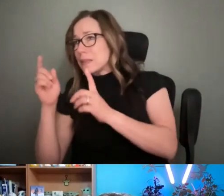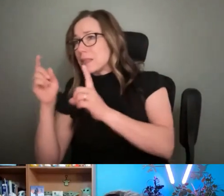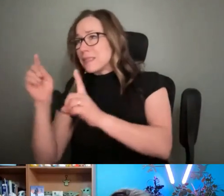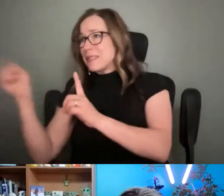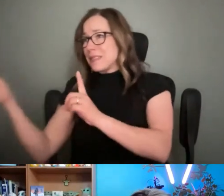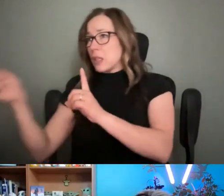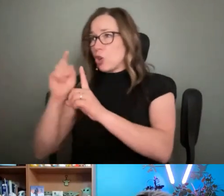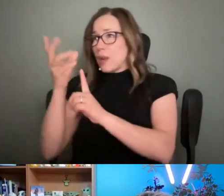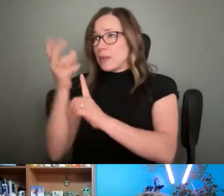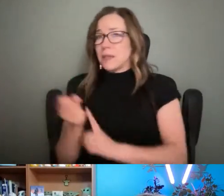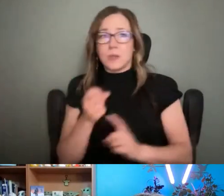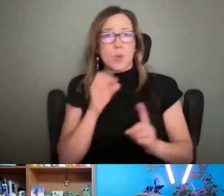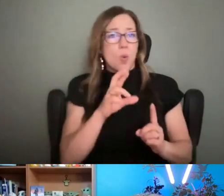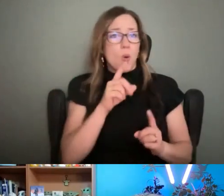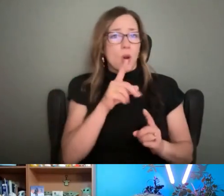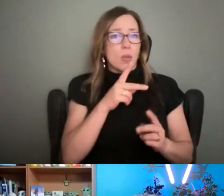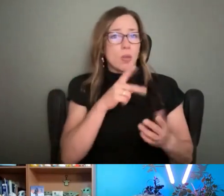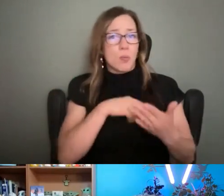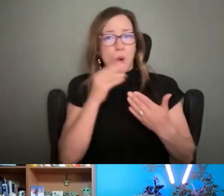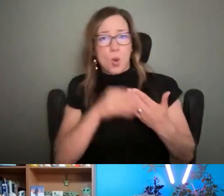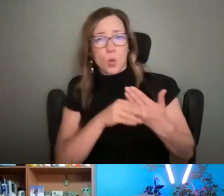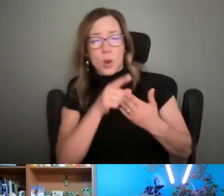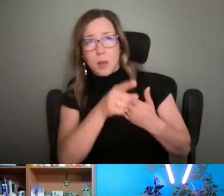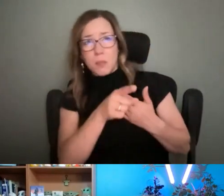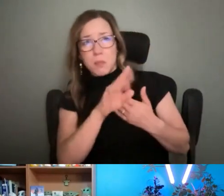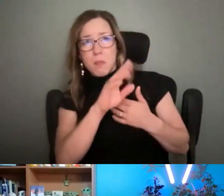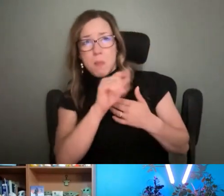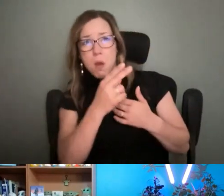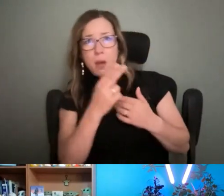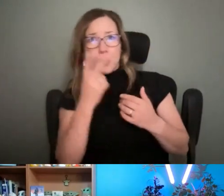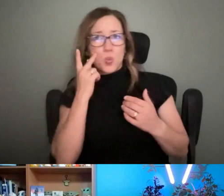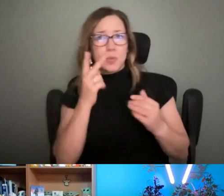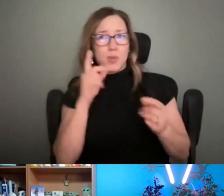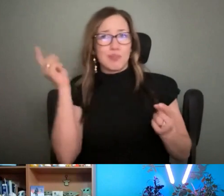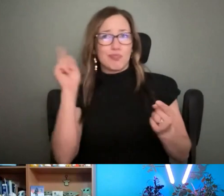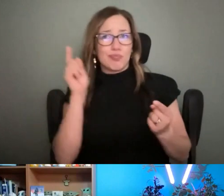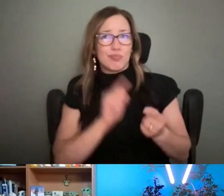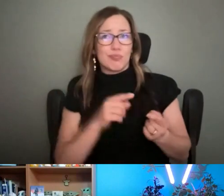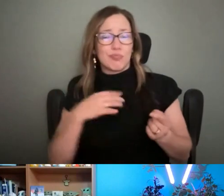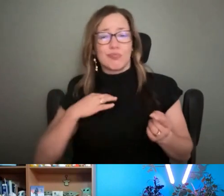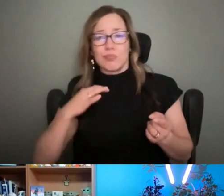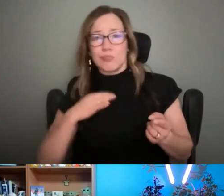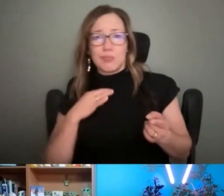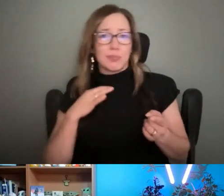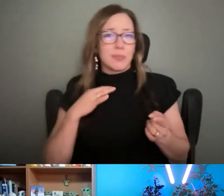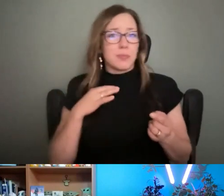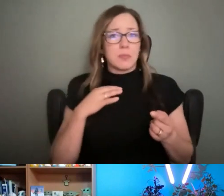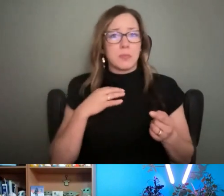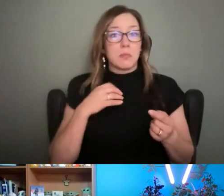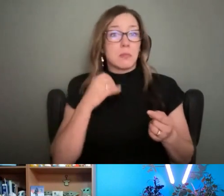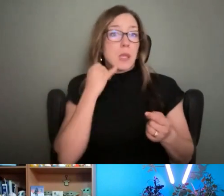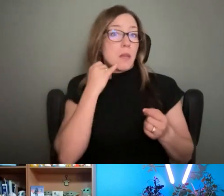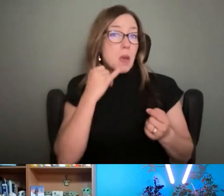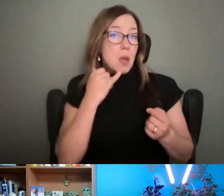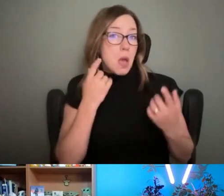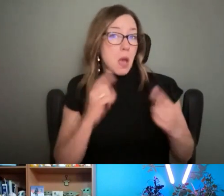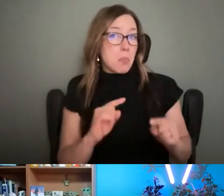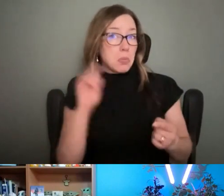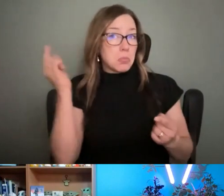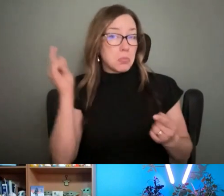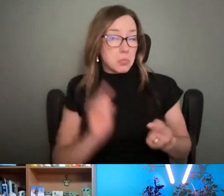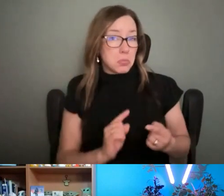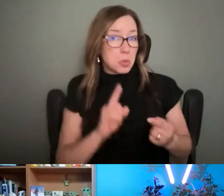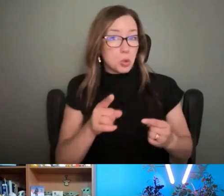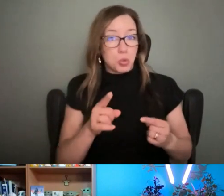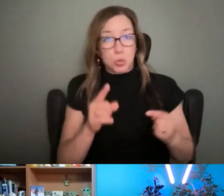agency, seen a drop in volunteerism? And kind of how did you work to address that? Have you done any new types of